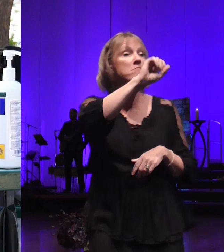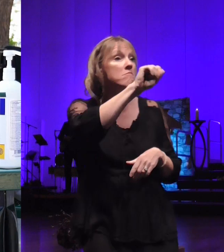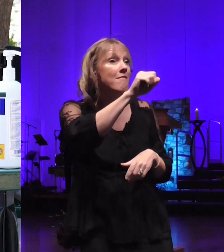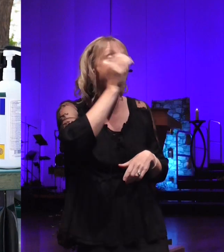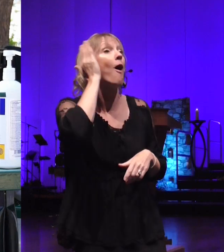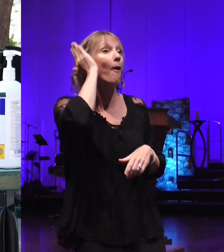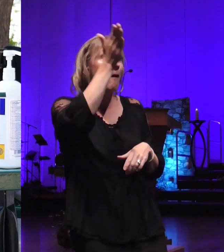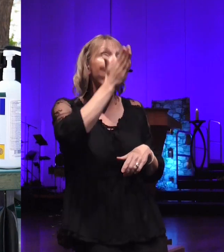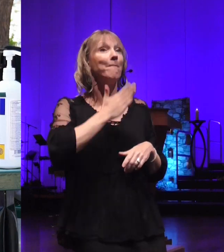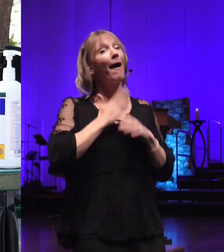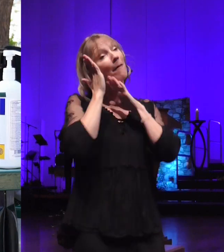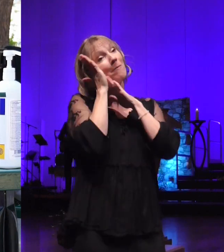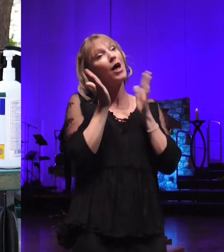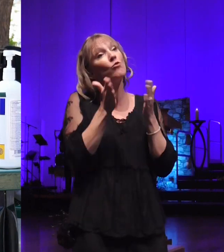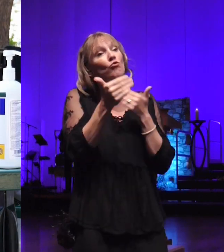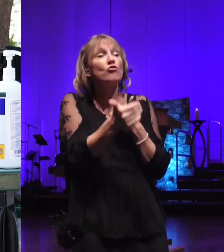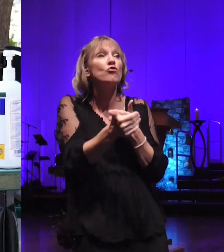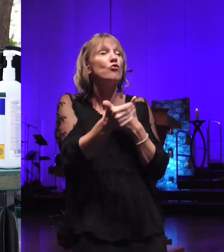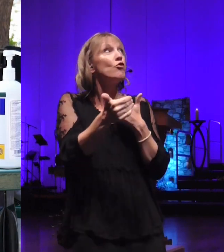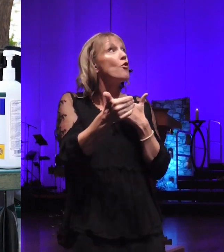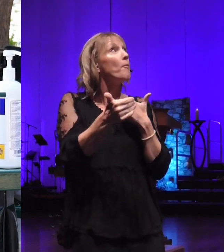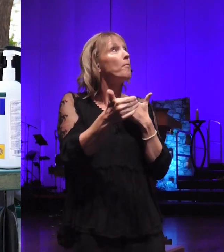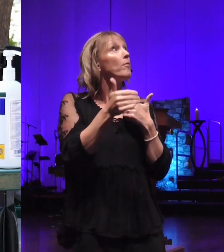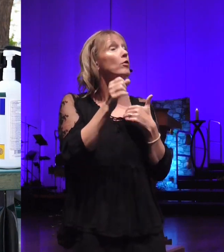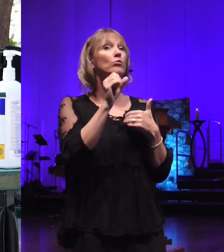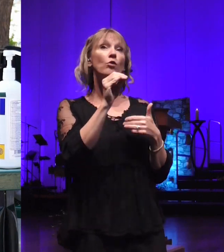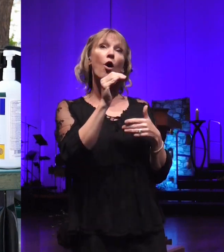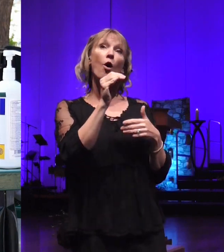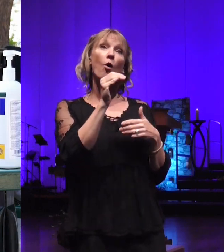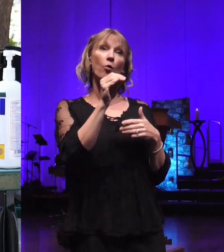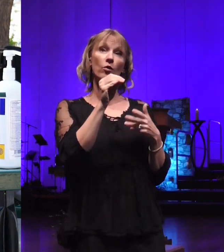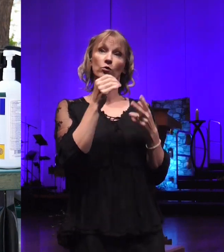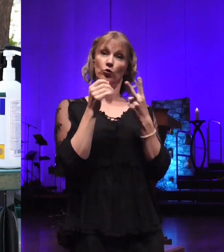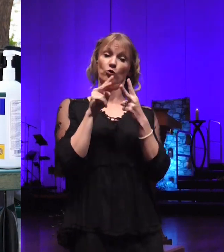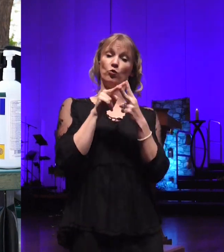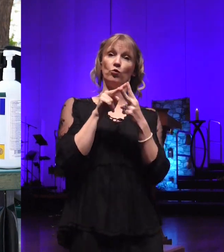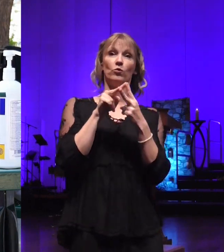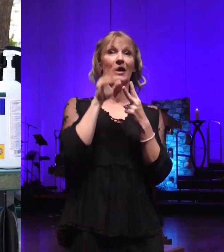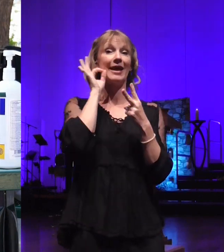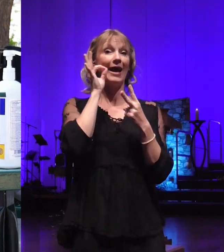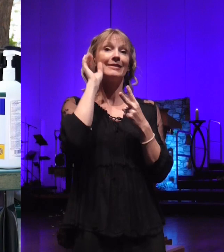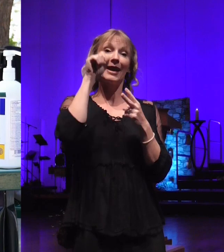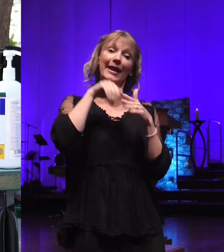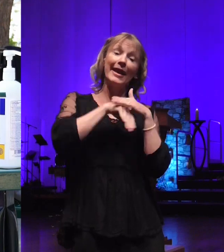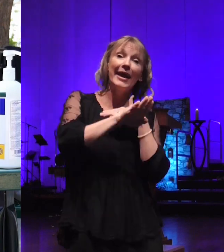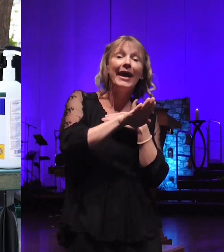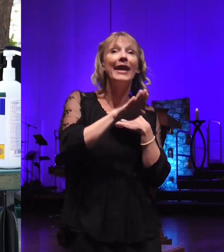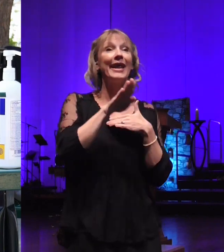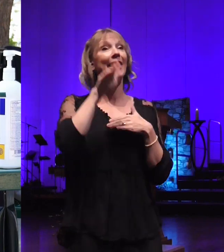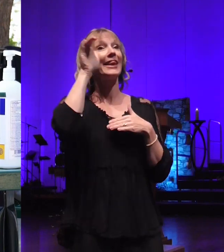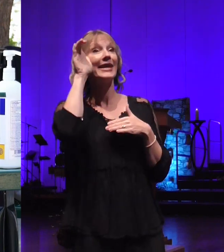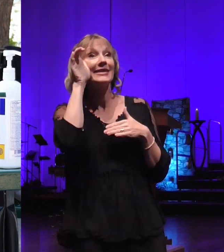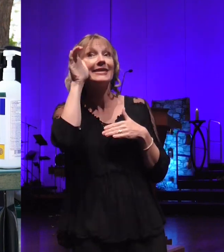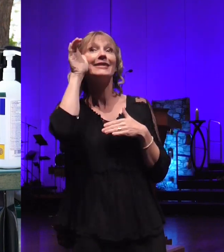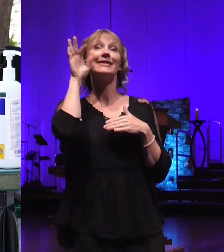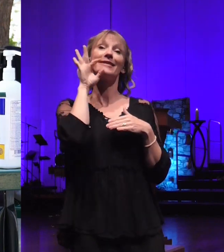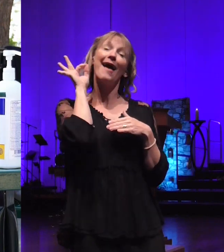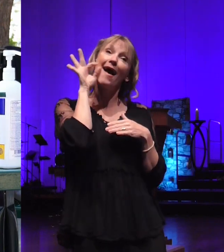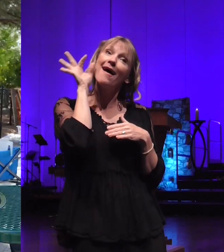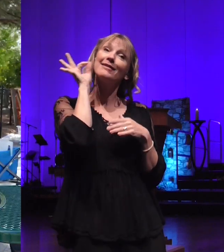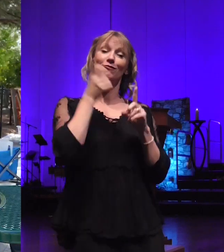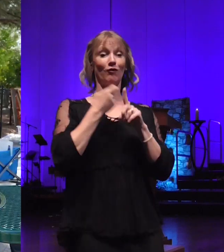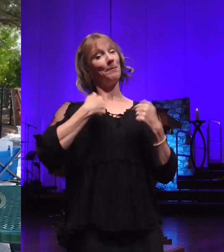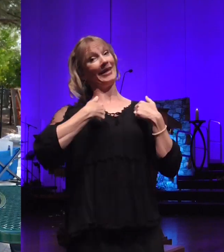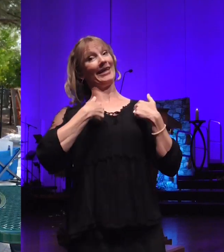my bedroom so my Bobo and Smokey can go in it and listen all about cats from